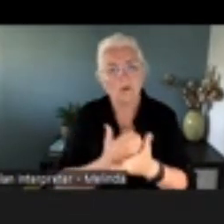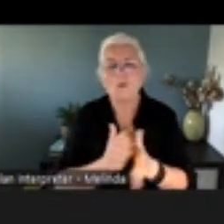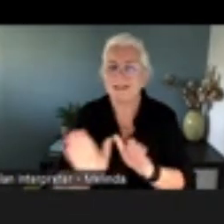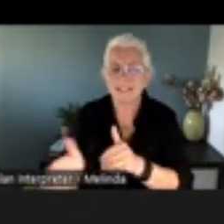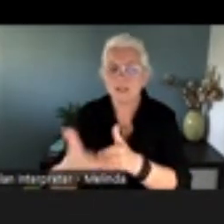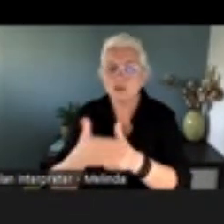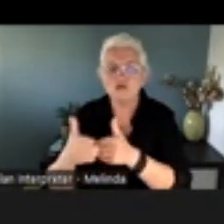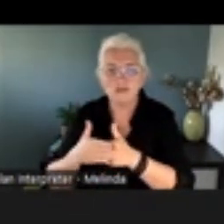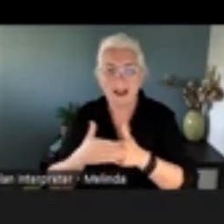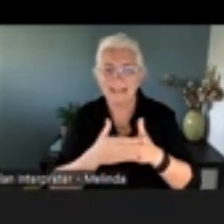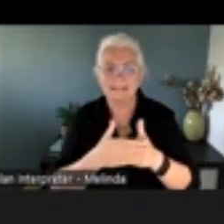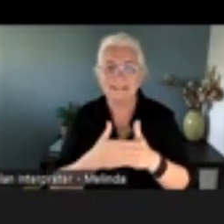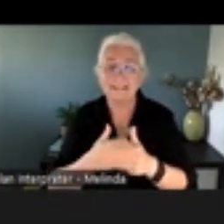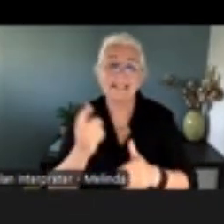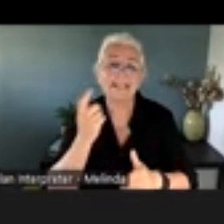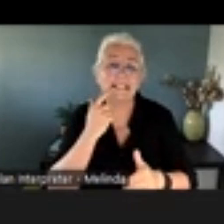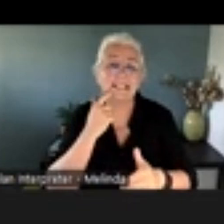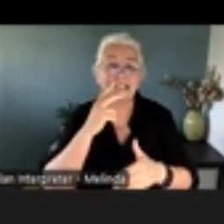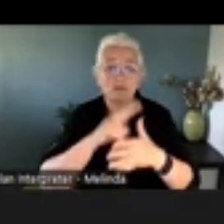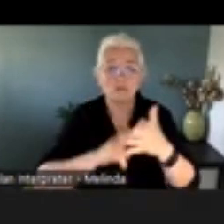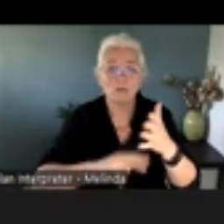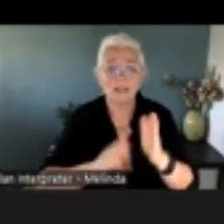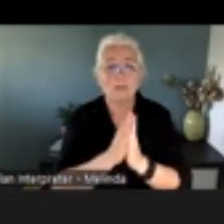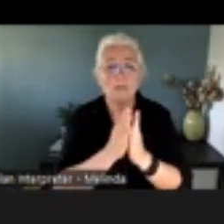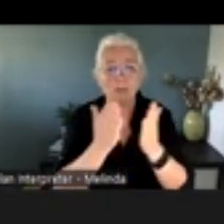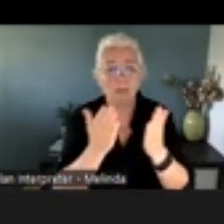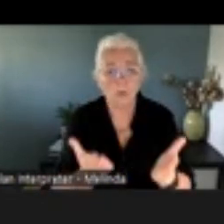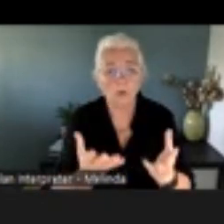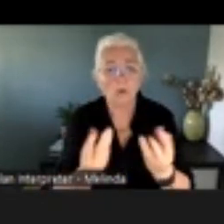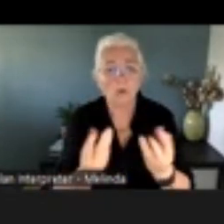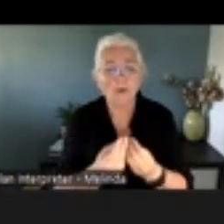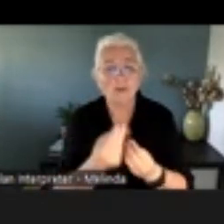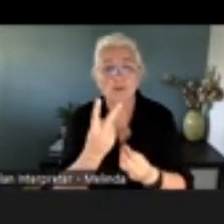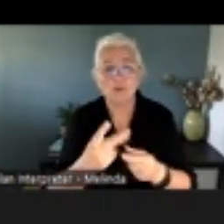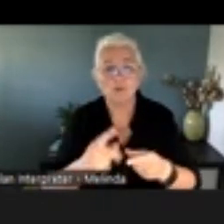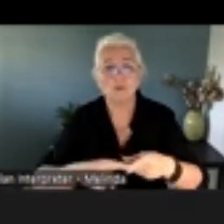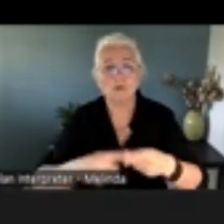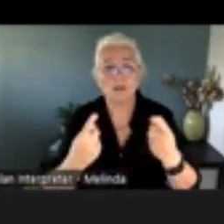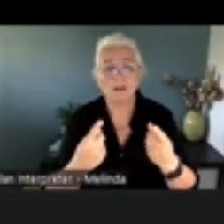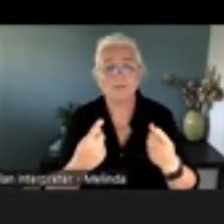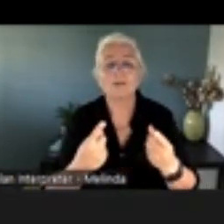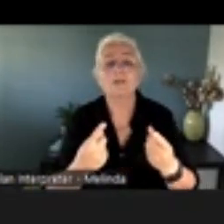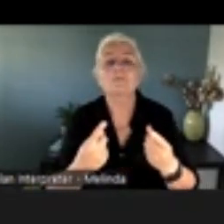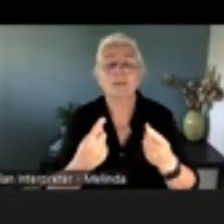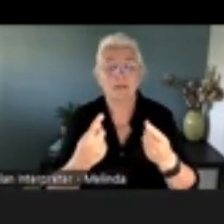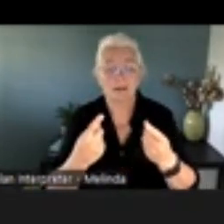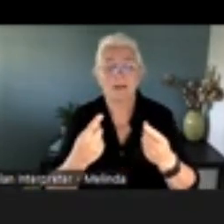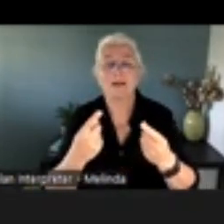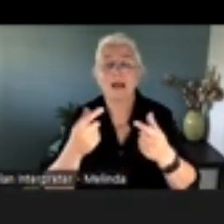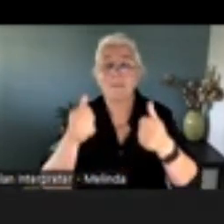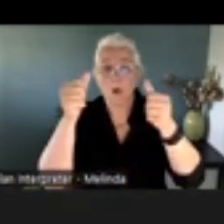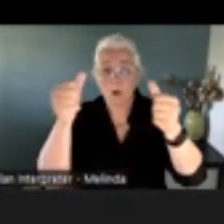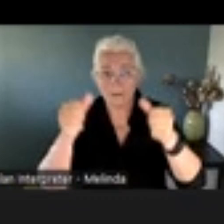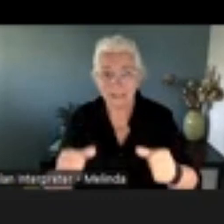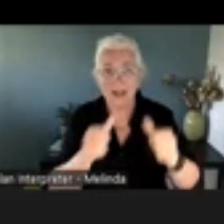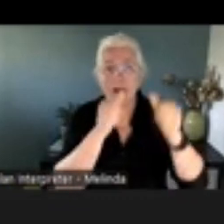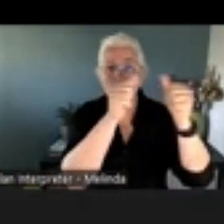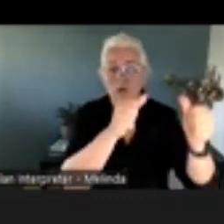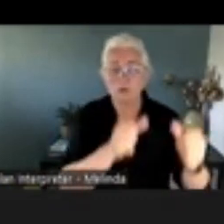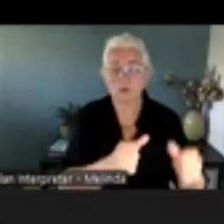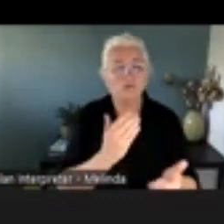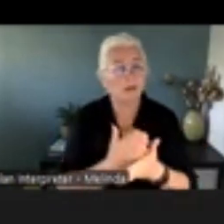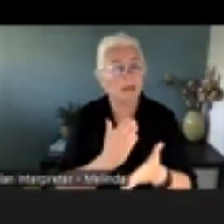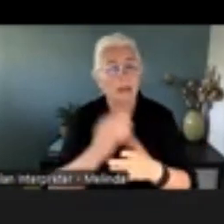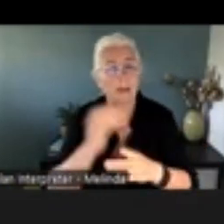the Easy Read iStart Toolbook, alongside those 2 different layers of the posters, are really important. And I'm